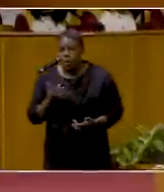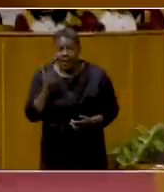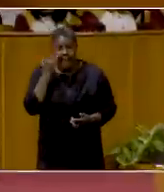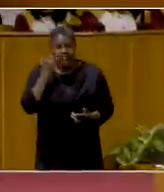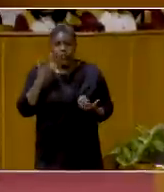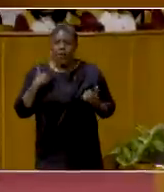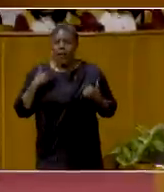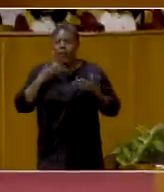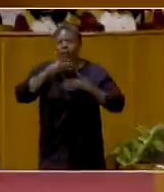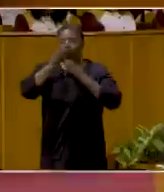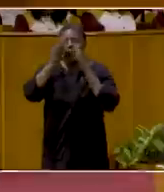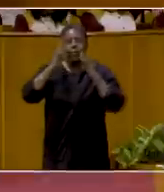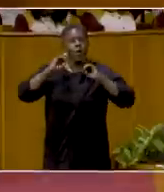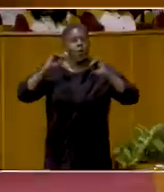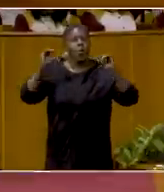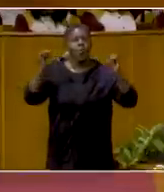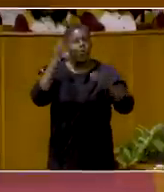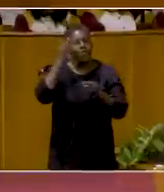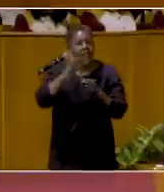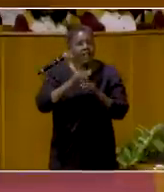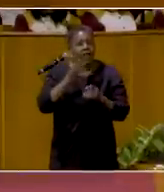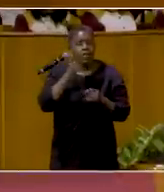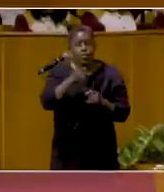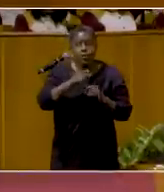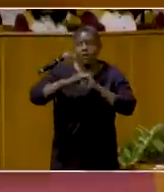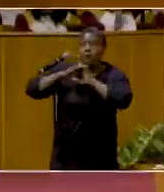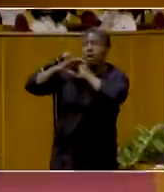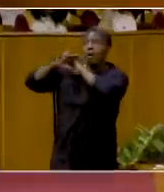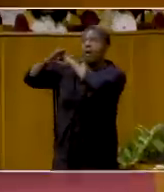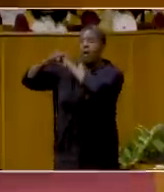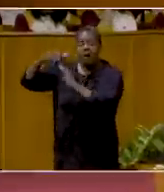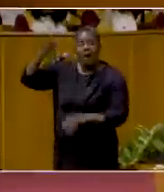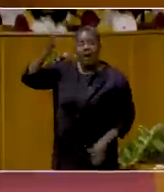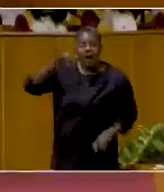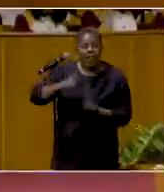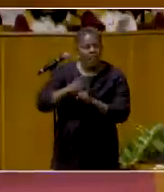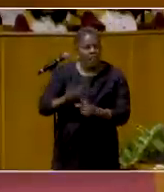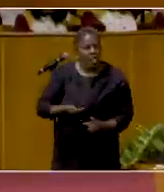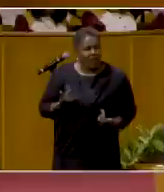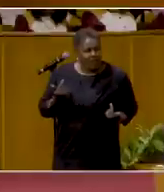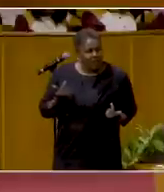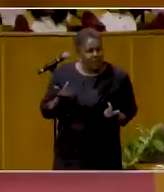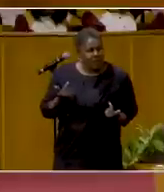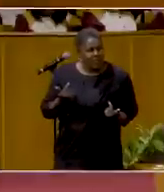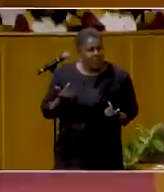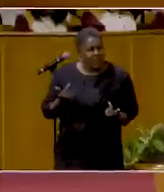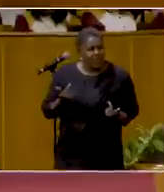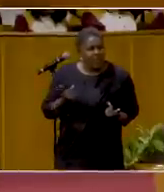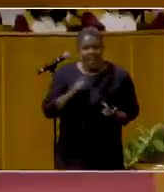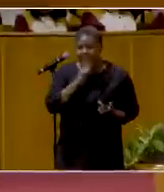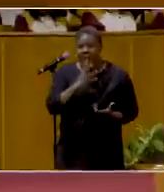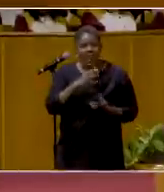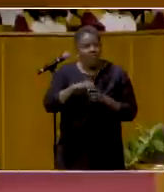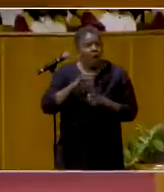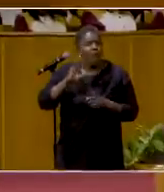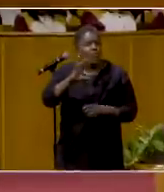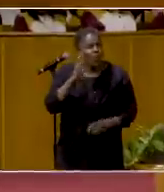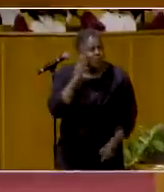have faith, you have locked God out of your experience.